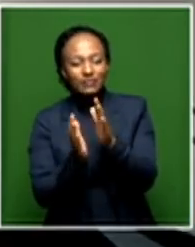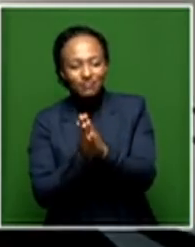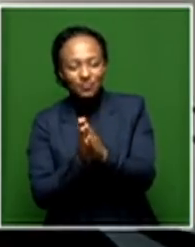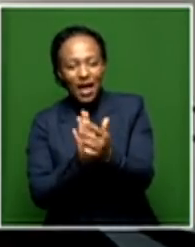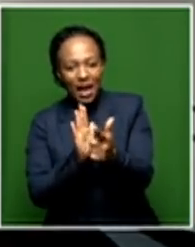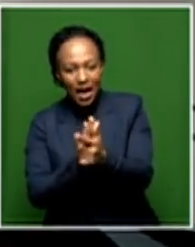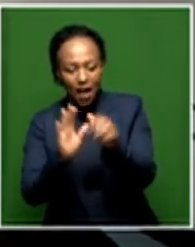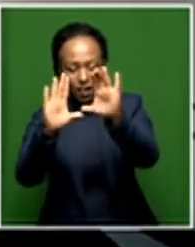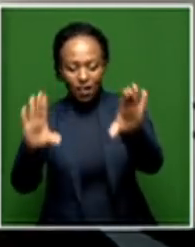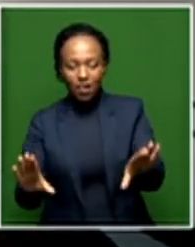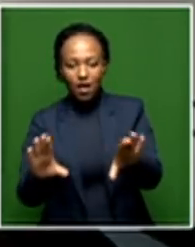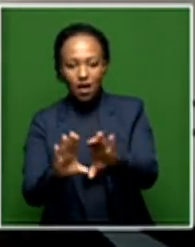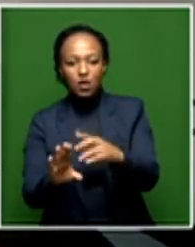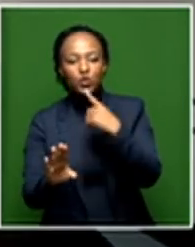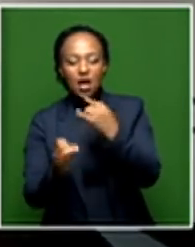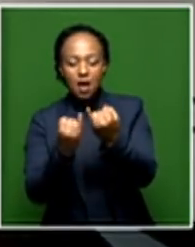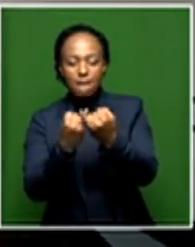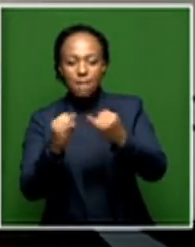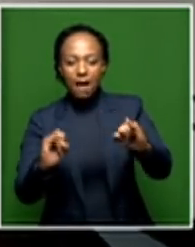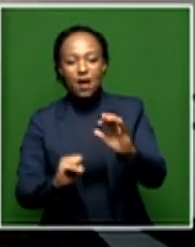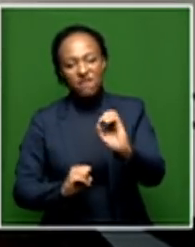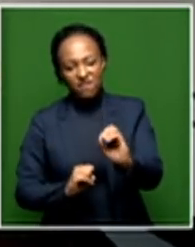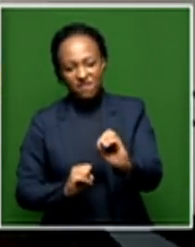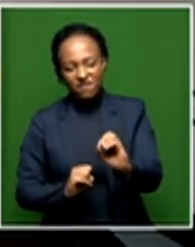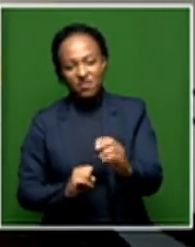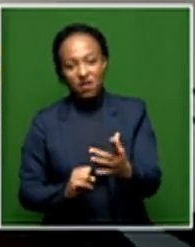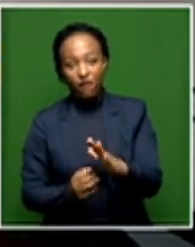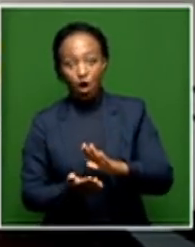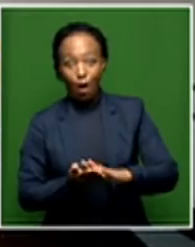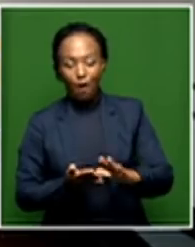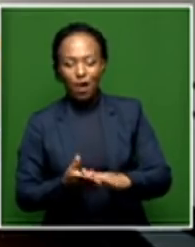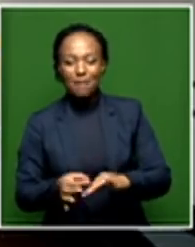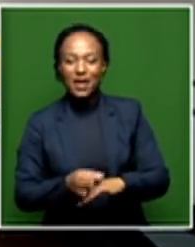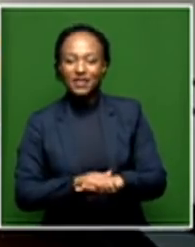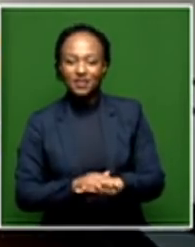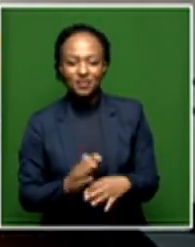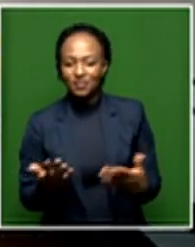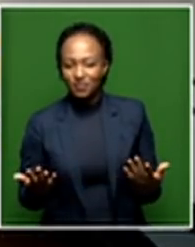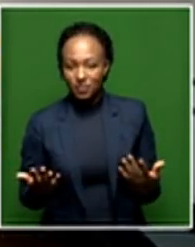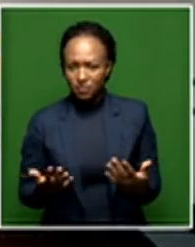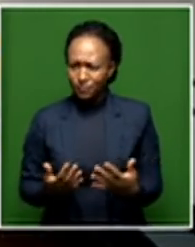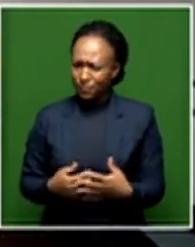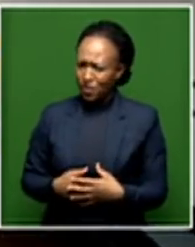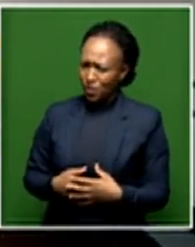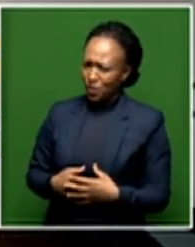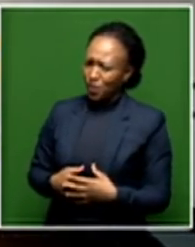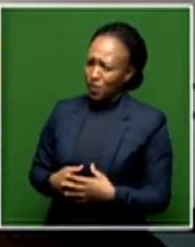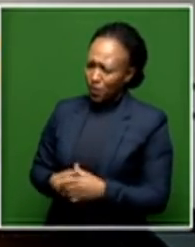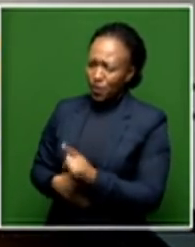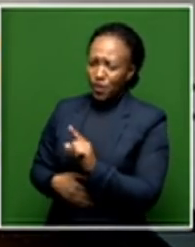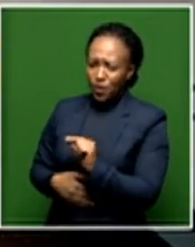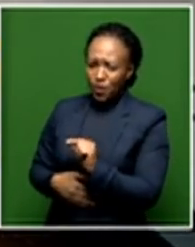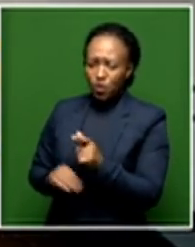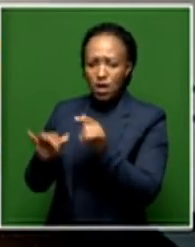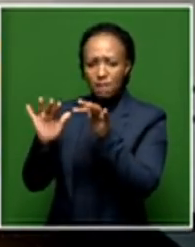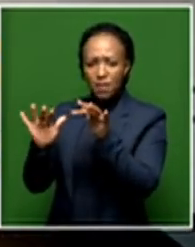legal decree from a court of law to dissolve a customary marriage. Yeah, this is a vital conversation. I think a lot of